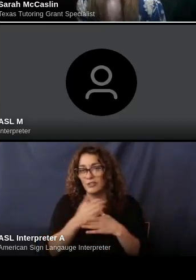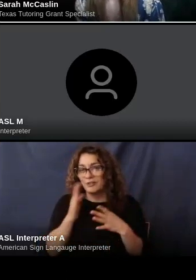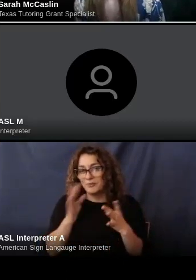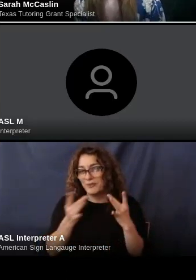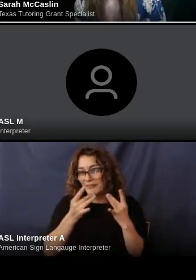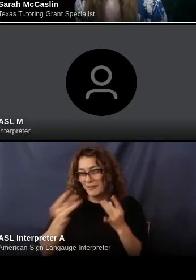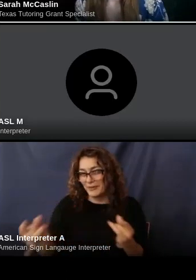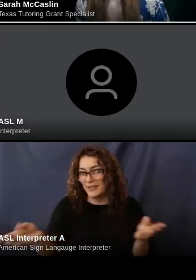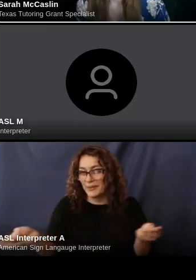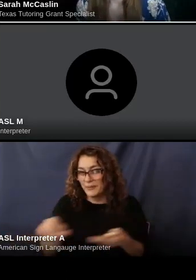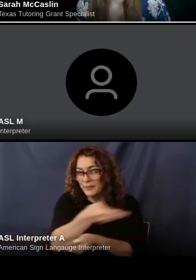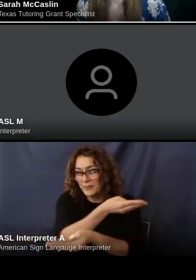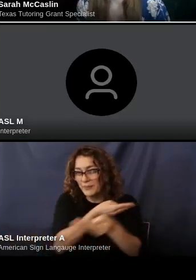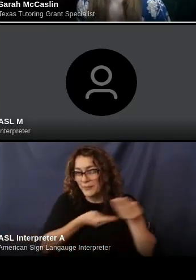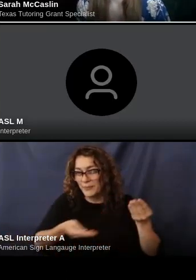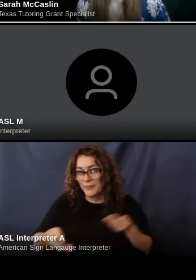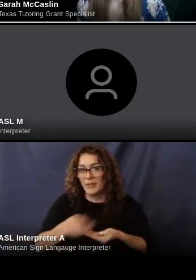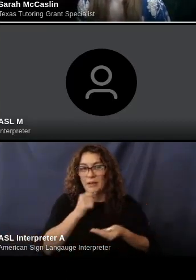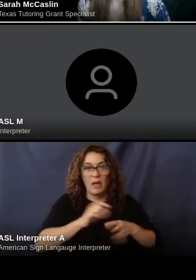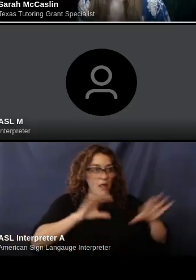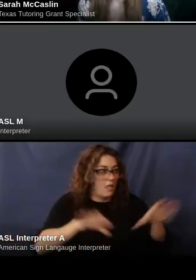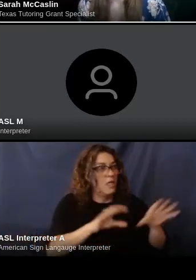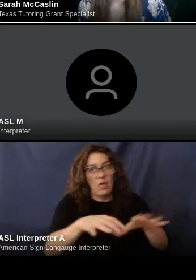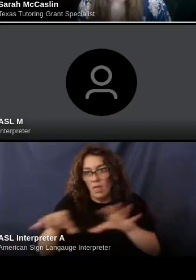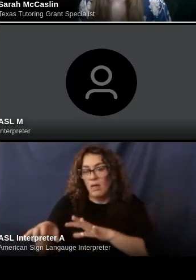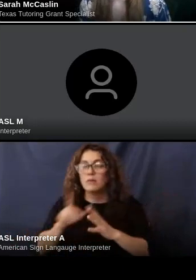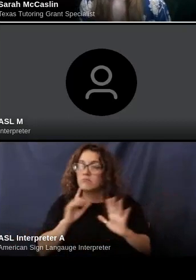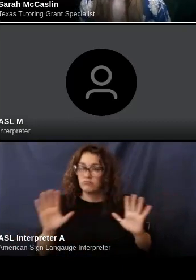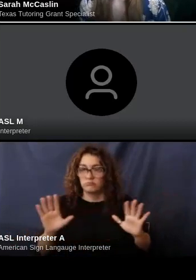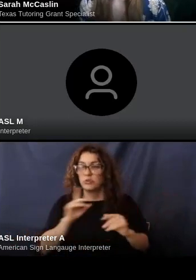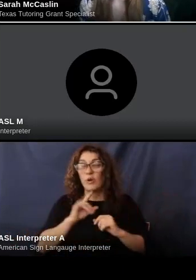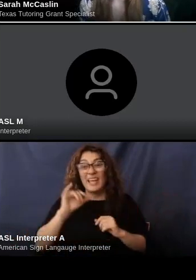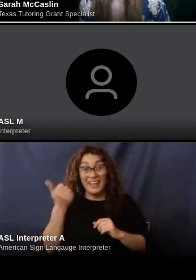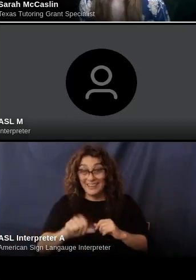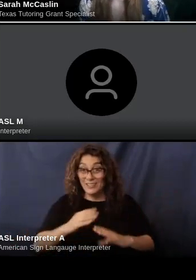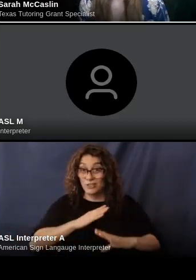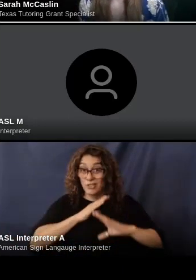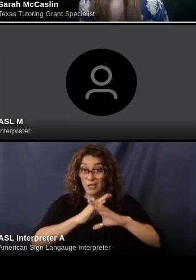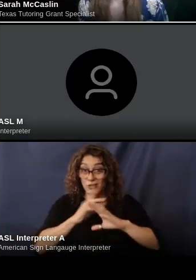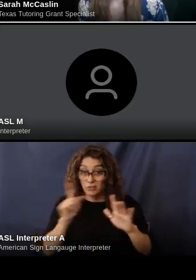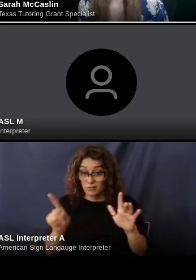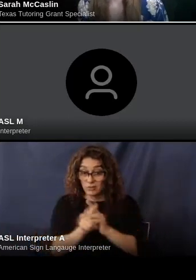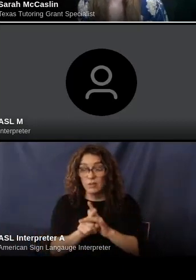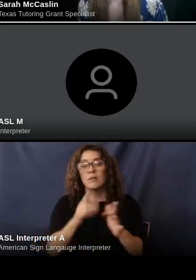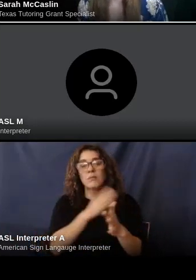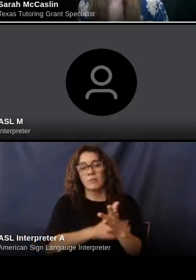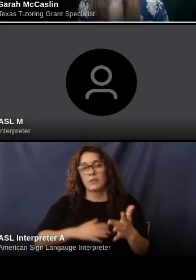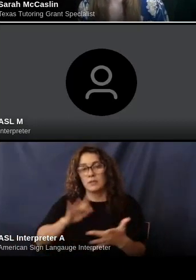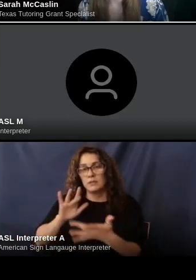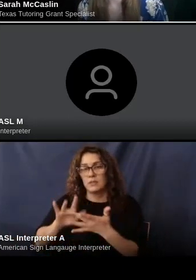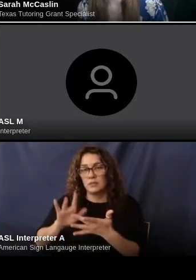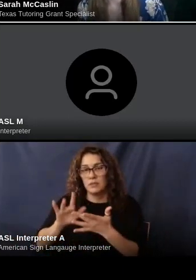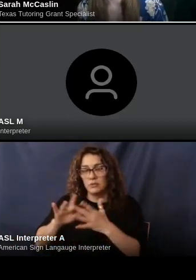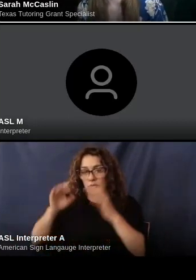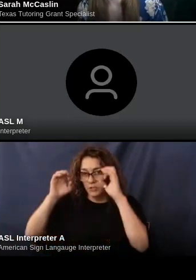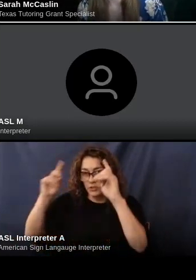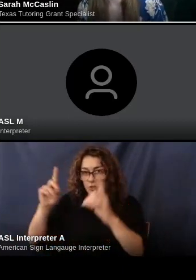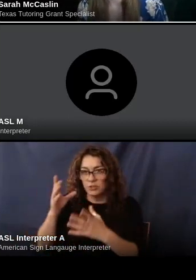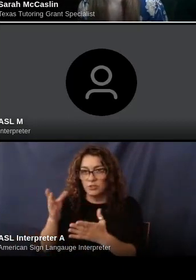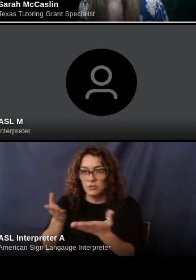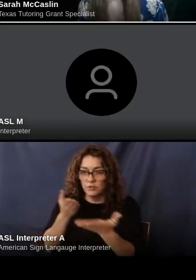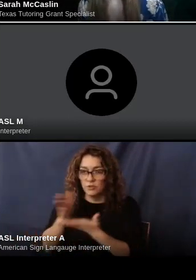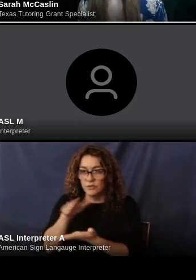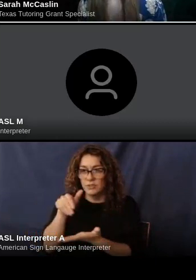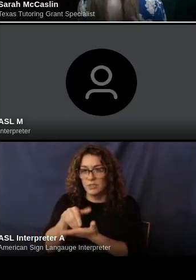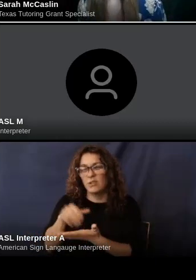possible. And so as soon as challenges are identified, please consult your education service center. And then if it's not something they can take immediate